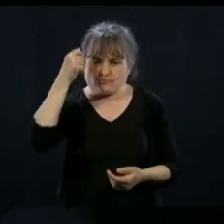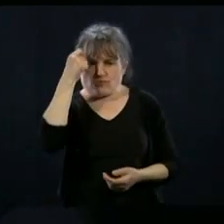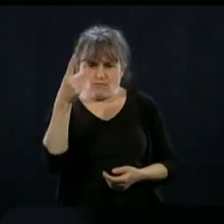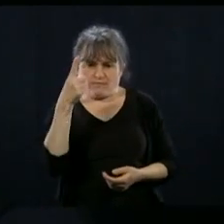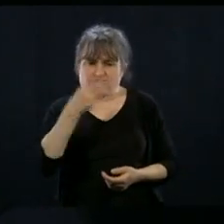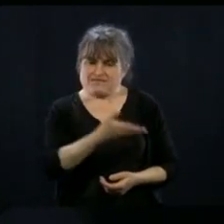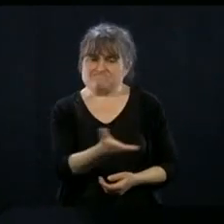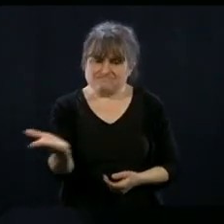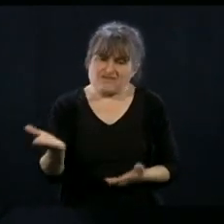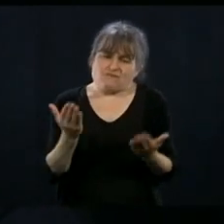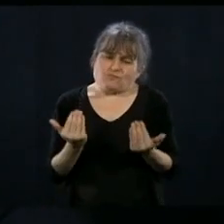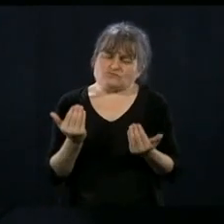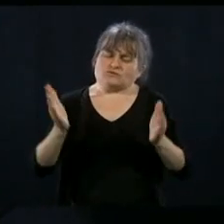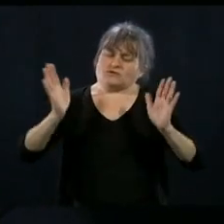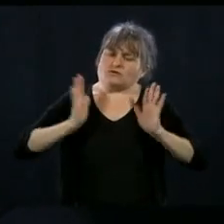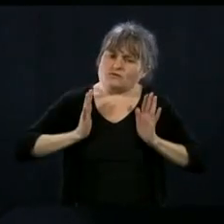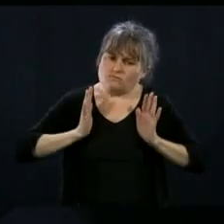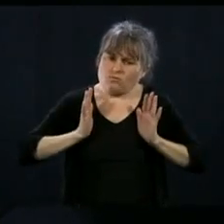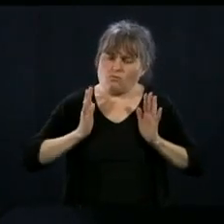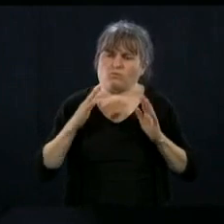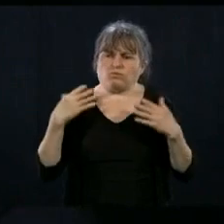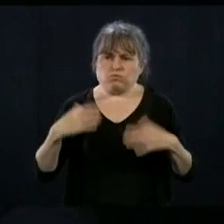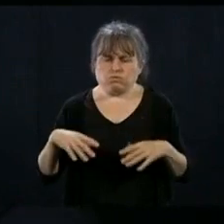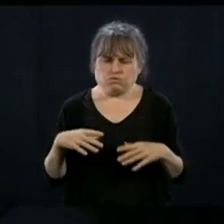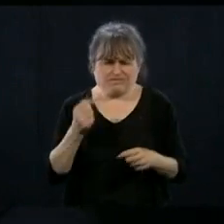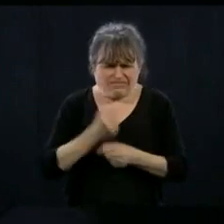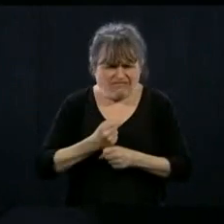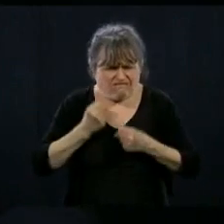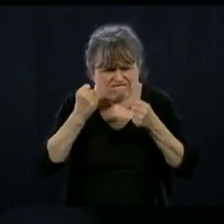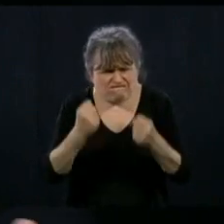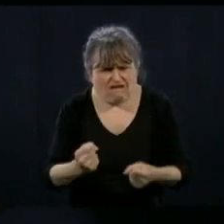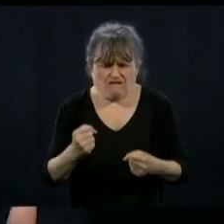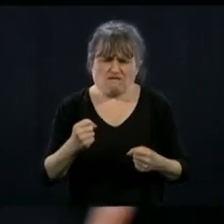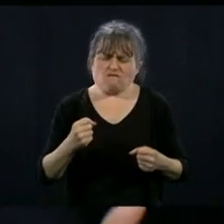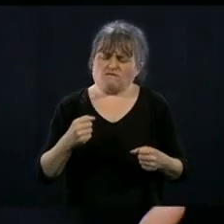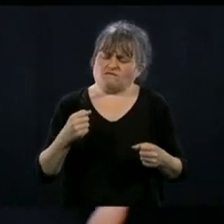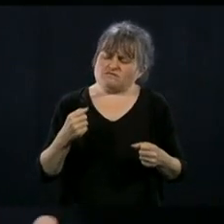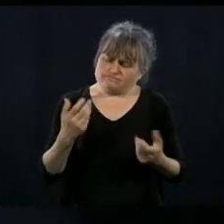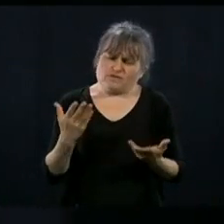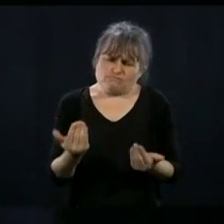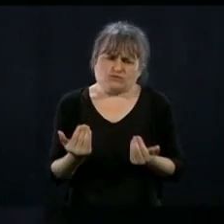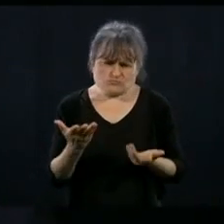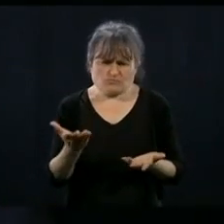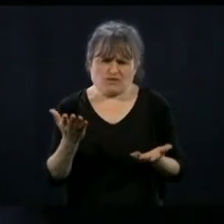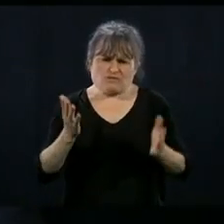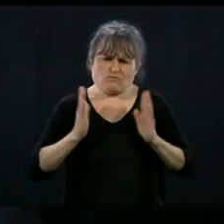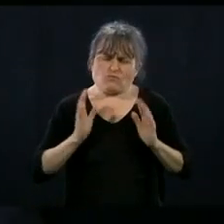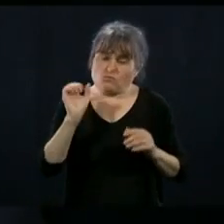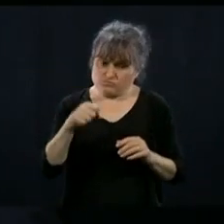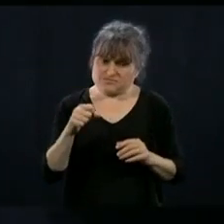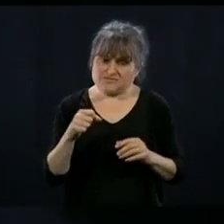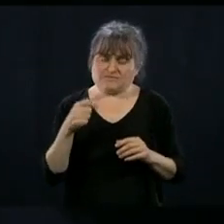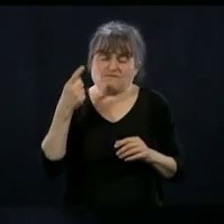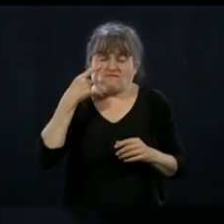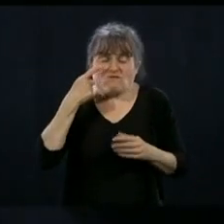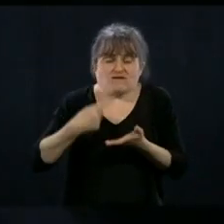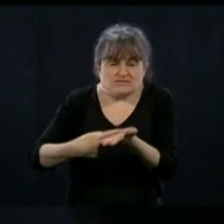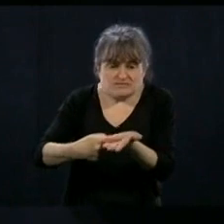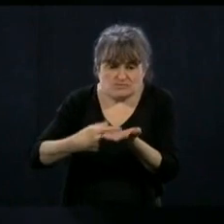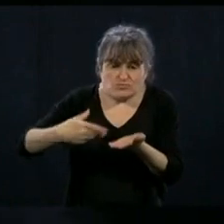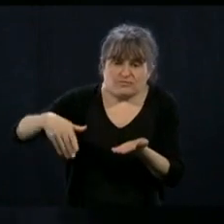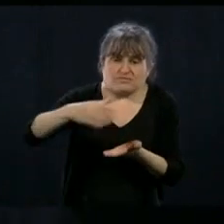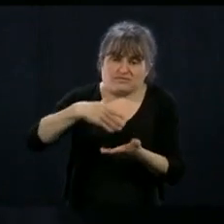we understand that you have the right to take vacation. You've earned them, very much so. It's just